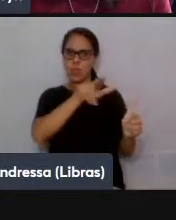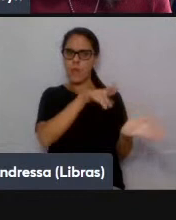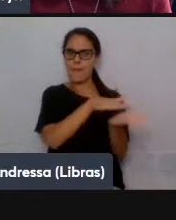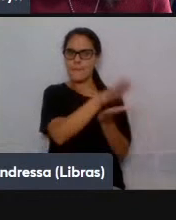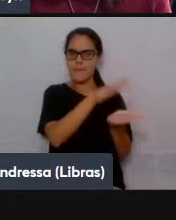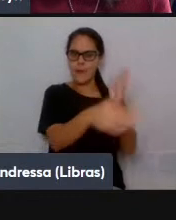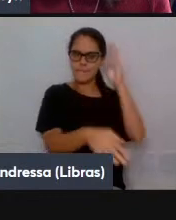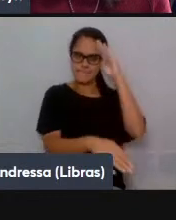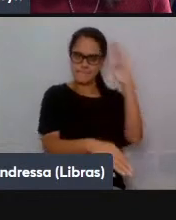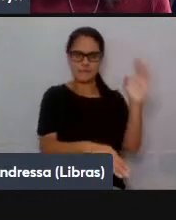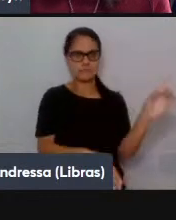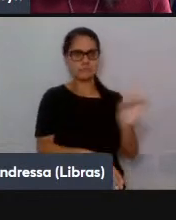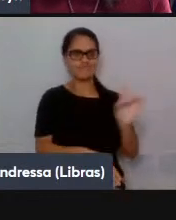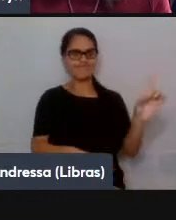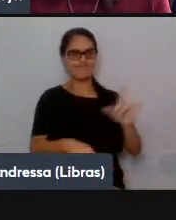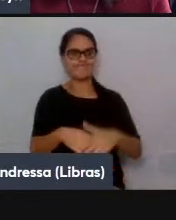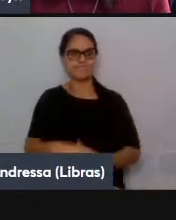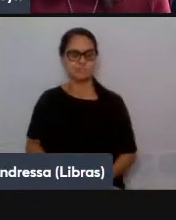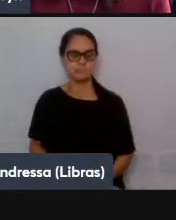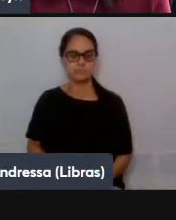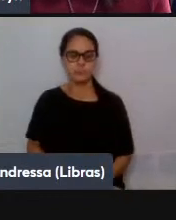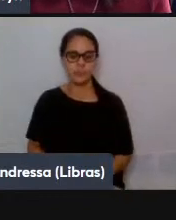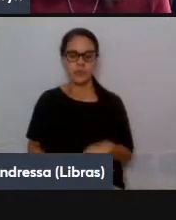So I follow a